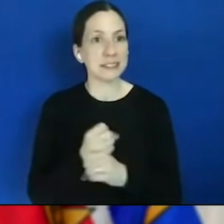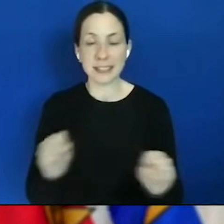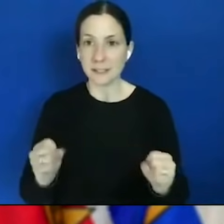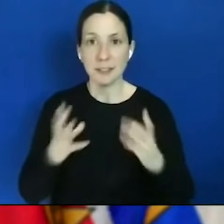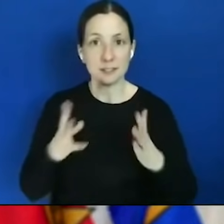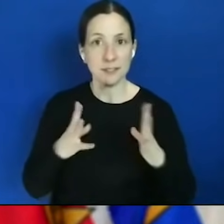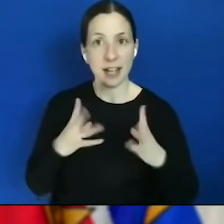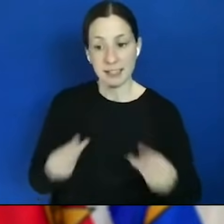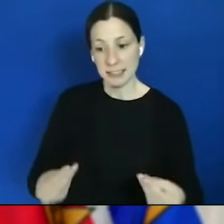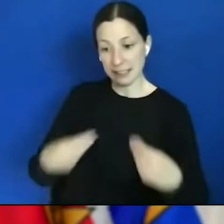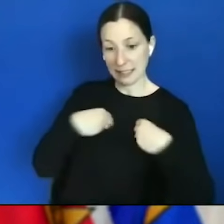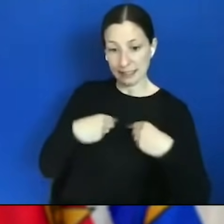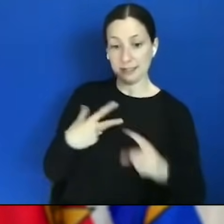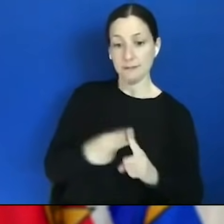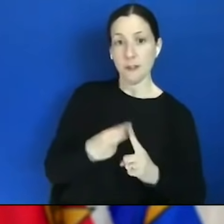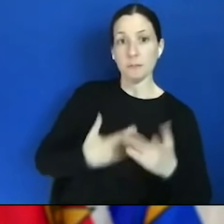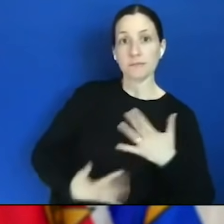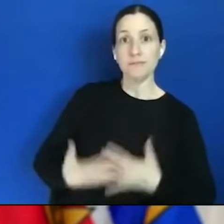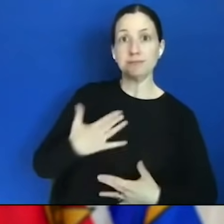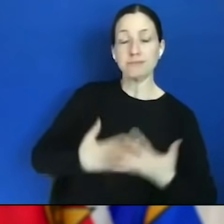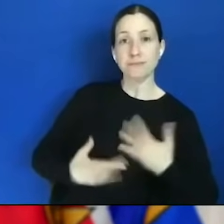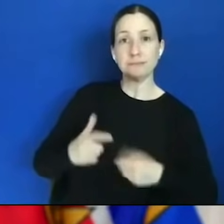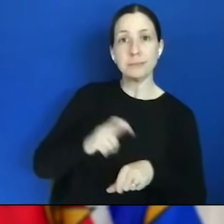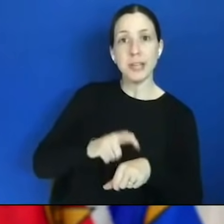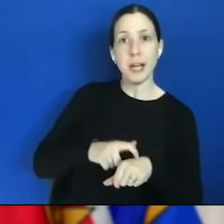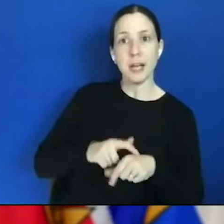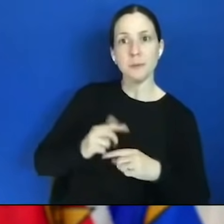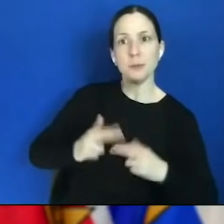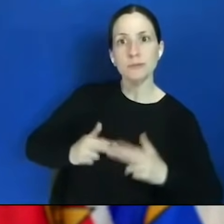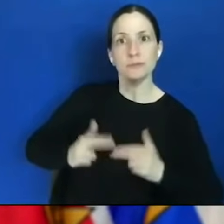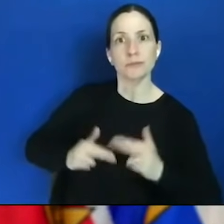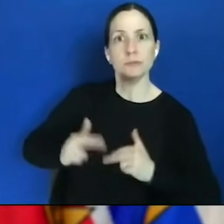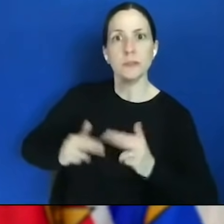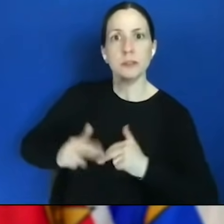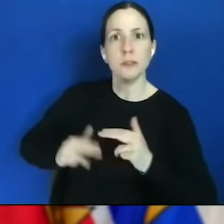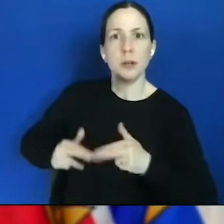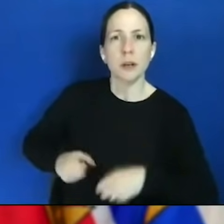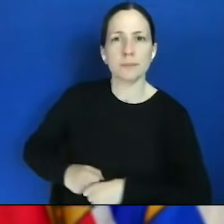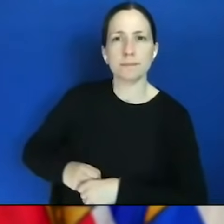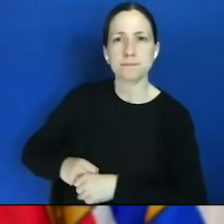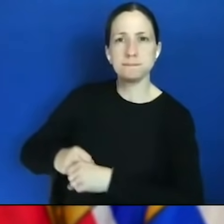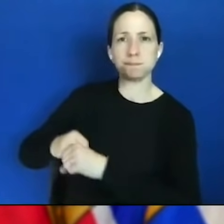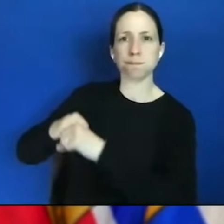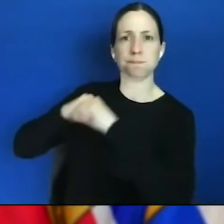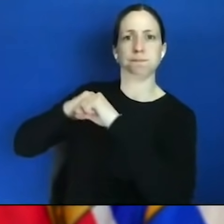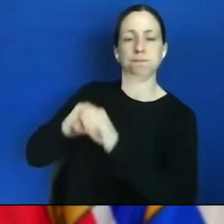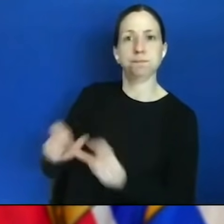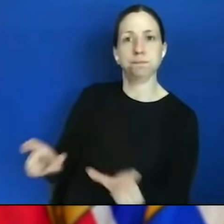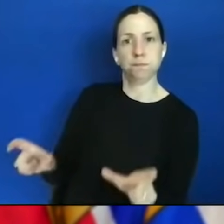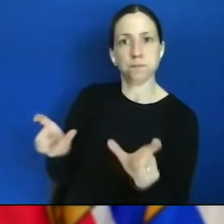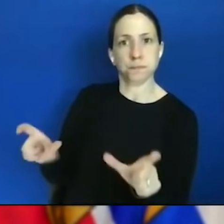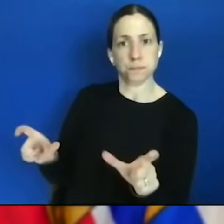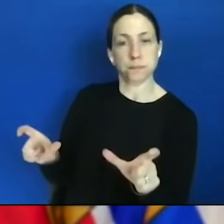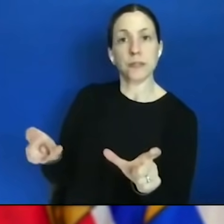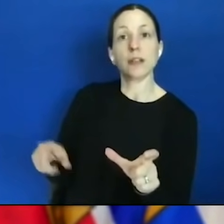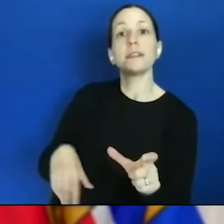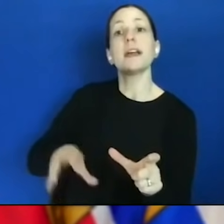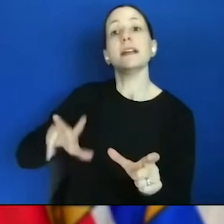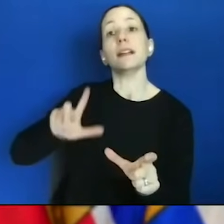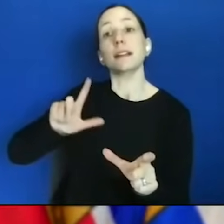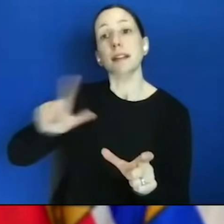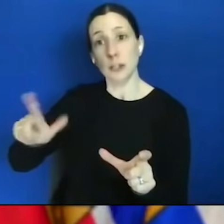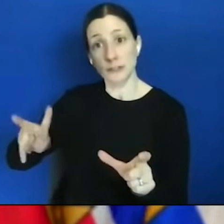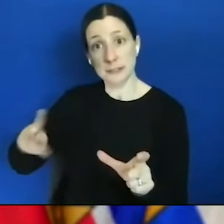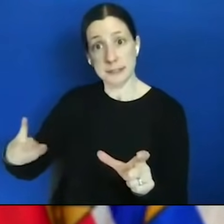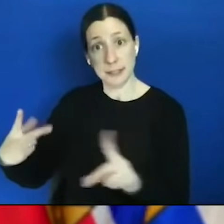to ramp up so that you do get an adequate and durable, longer-lasting booster when you get your